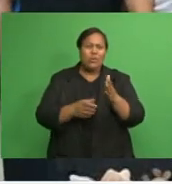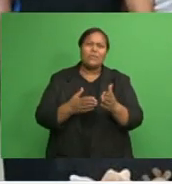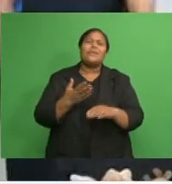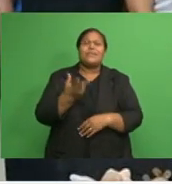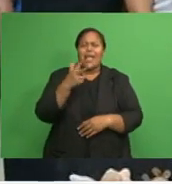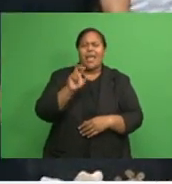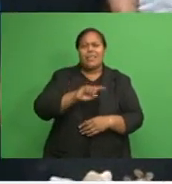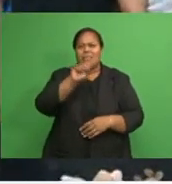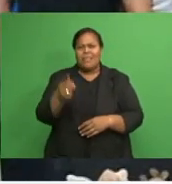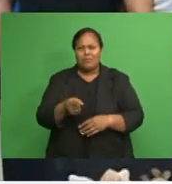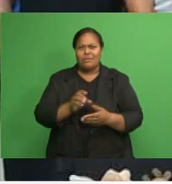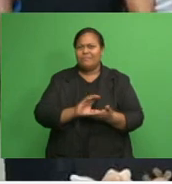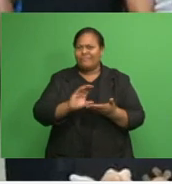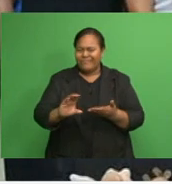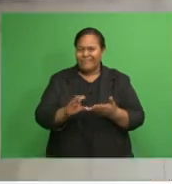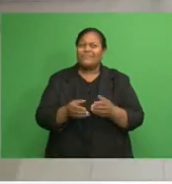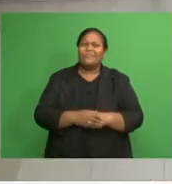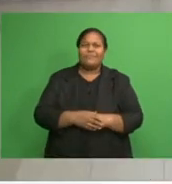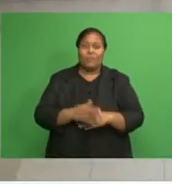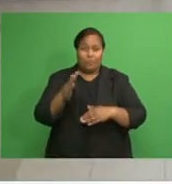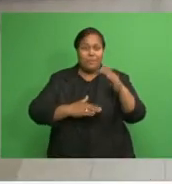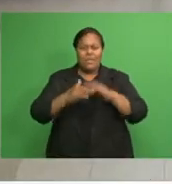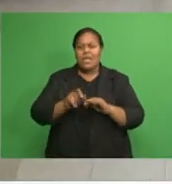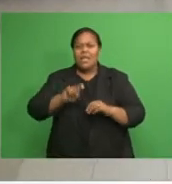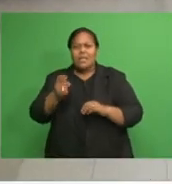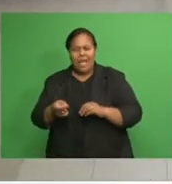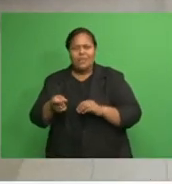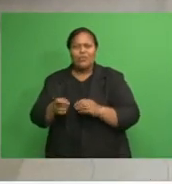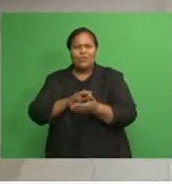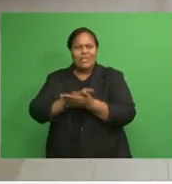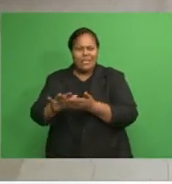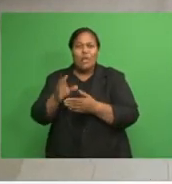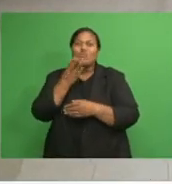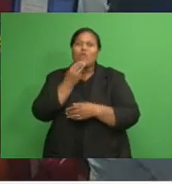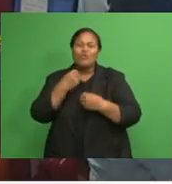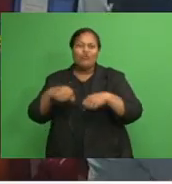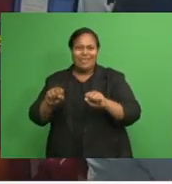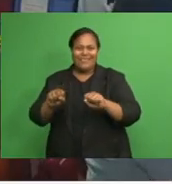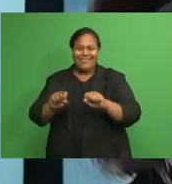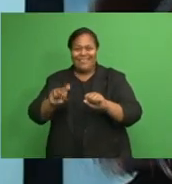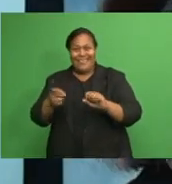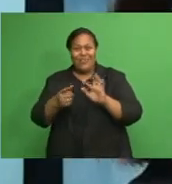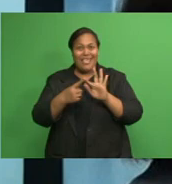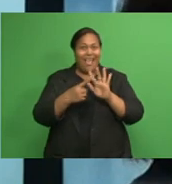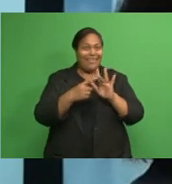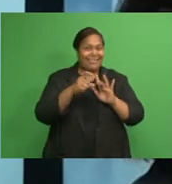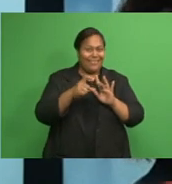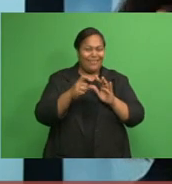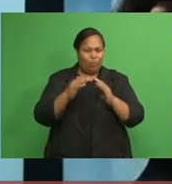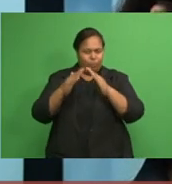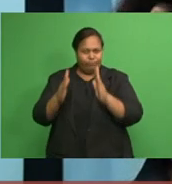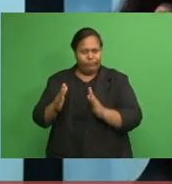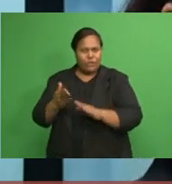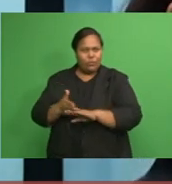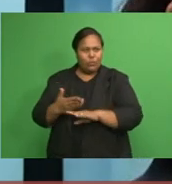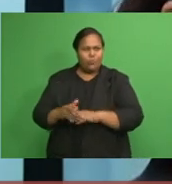$80,000 and it will be constructed next to the Frank Hilton organization building on Brown Street, Suva. Have the